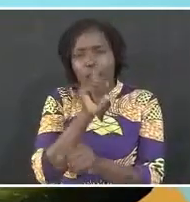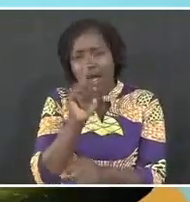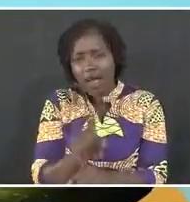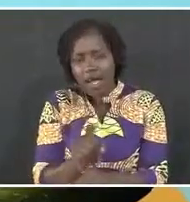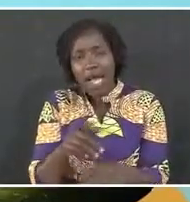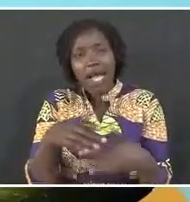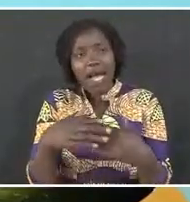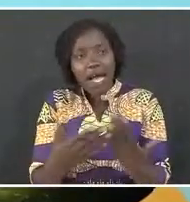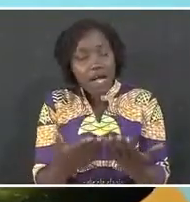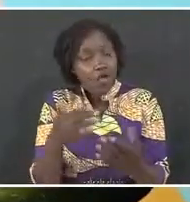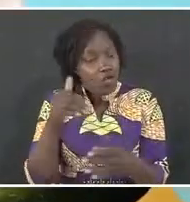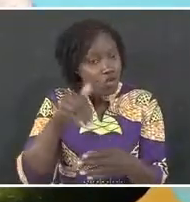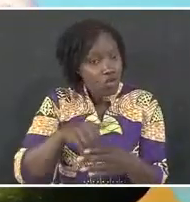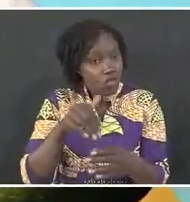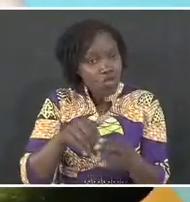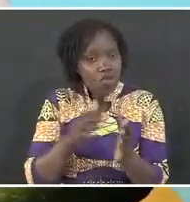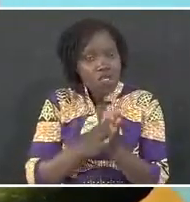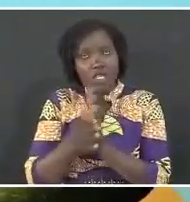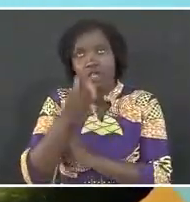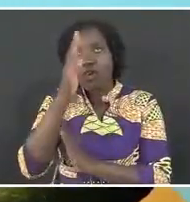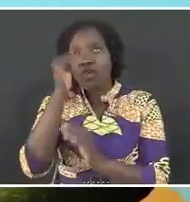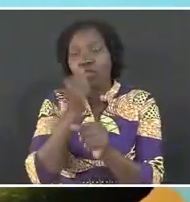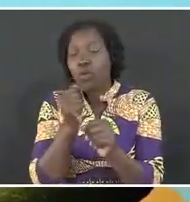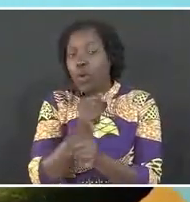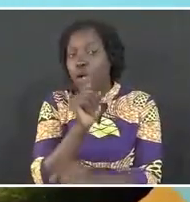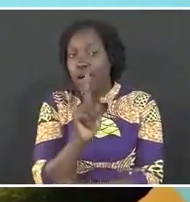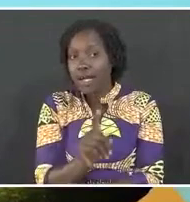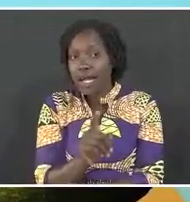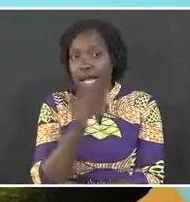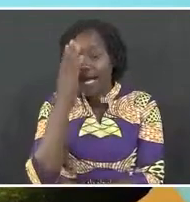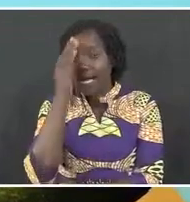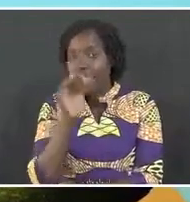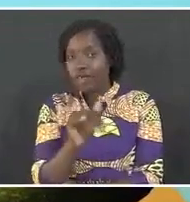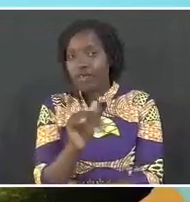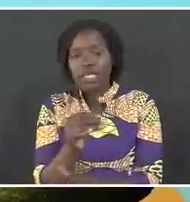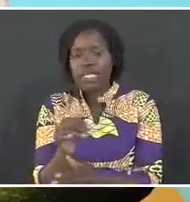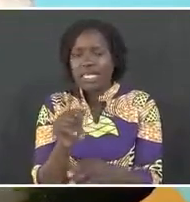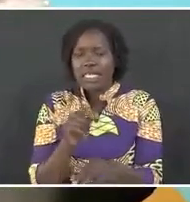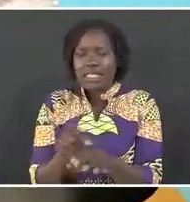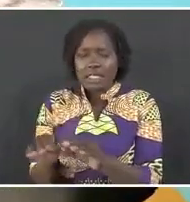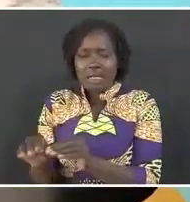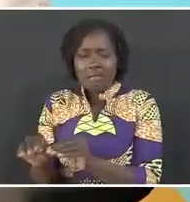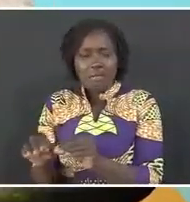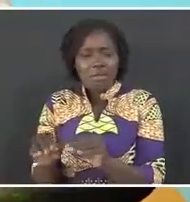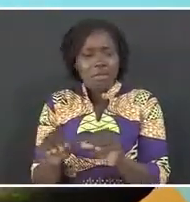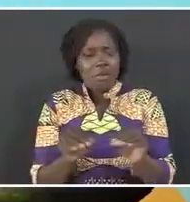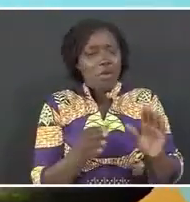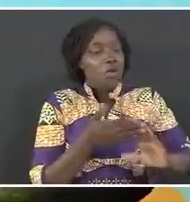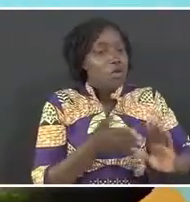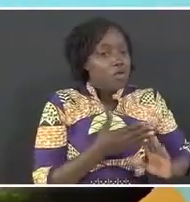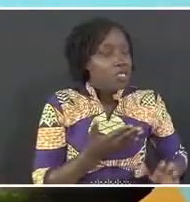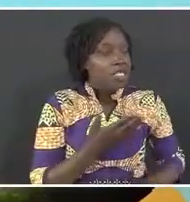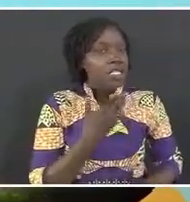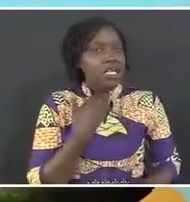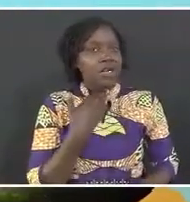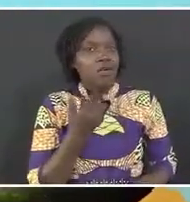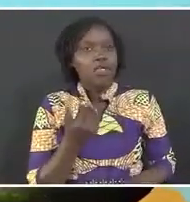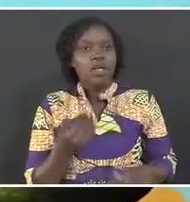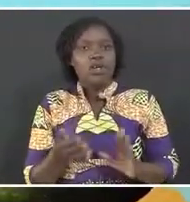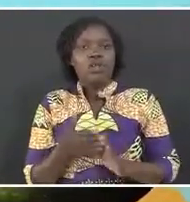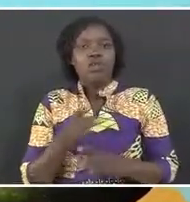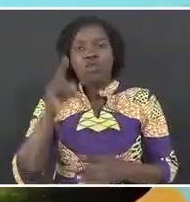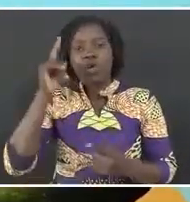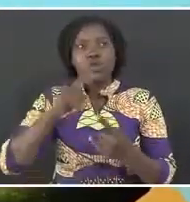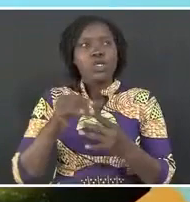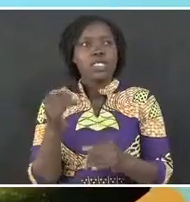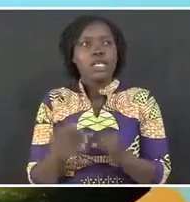are you involved in God's work? I know that time is moving and I would like to dash towards the